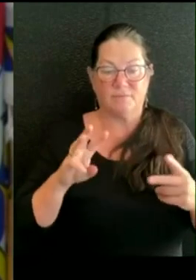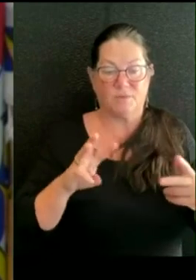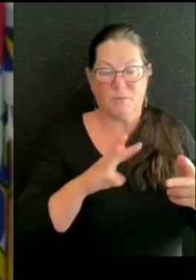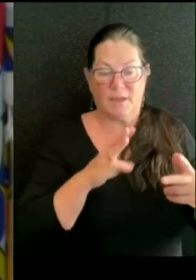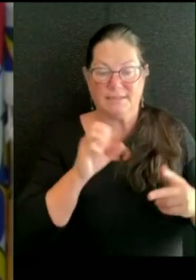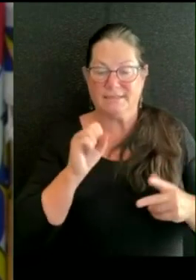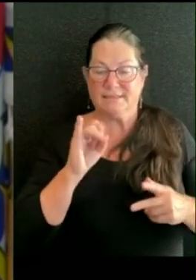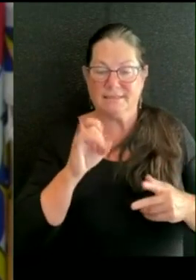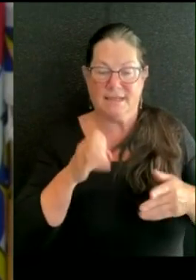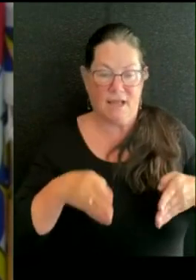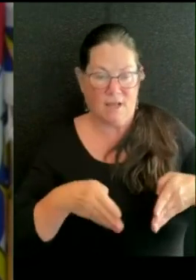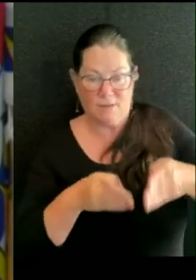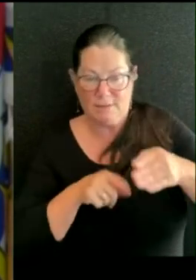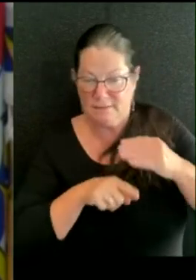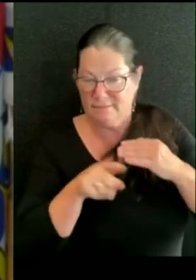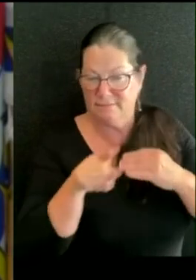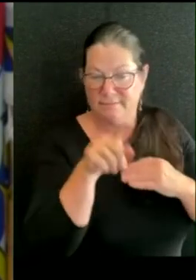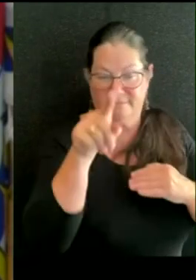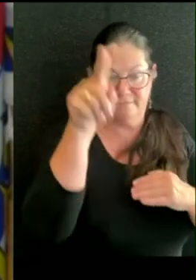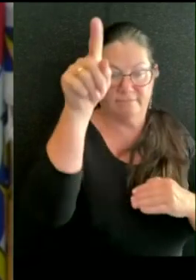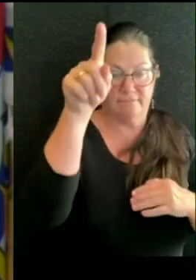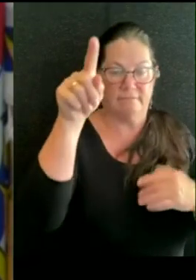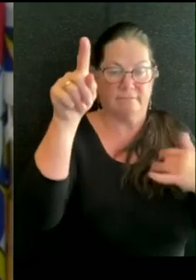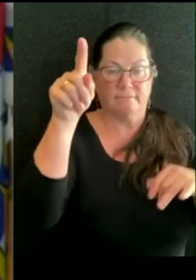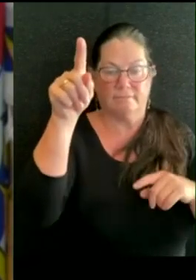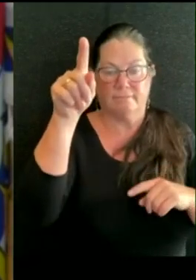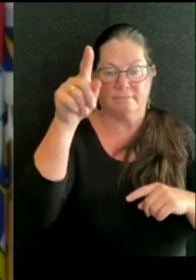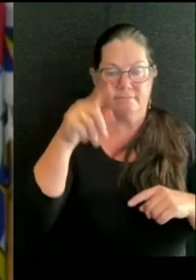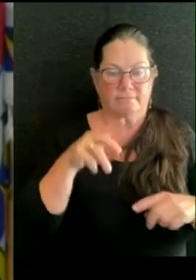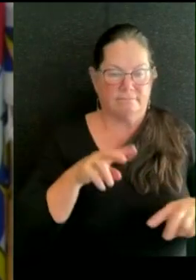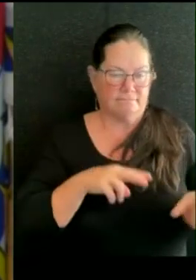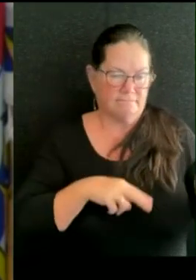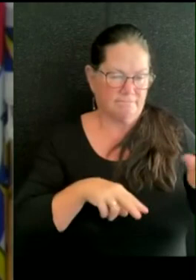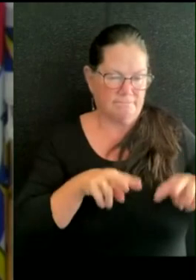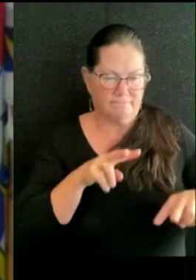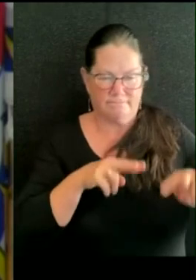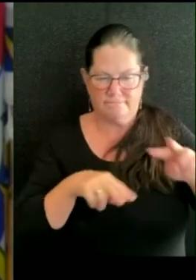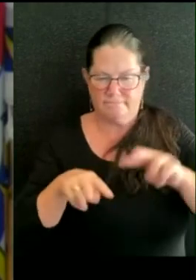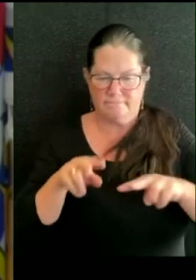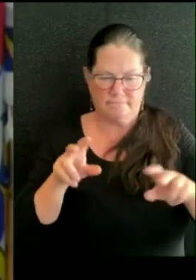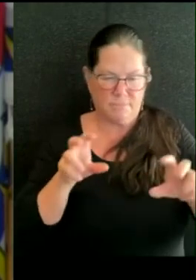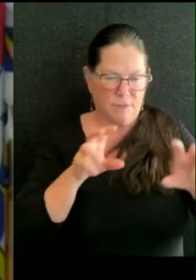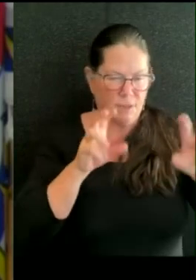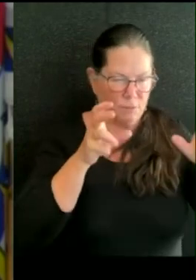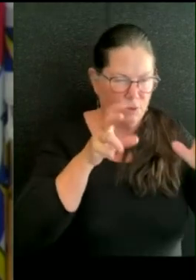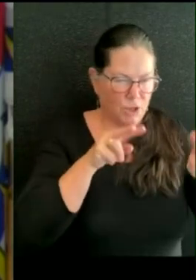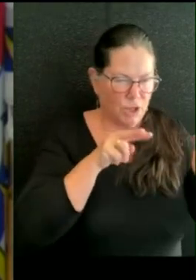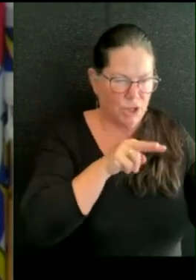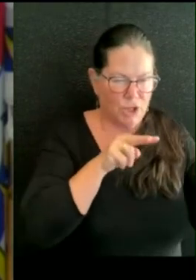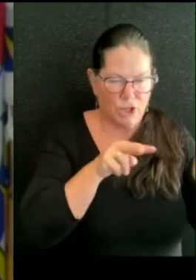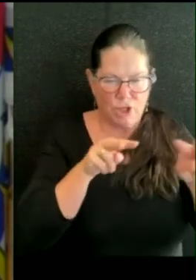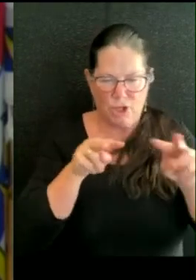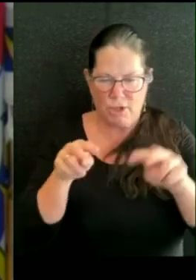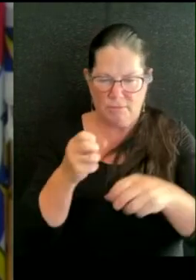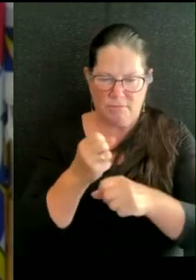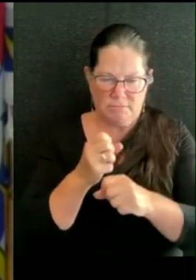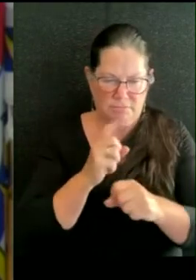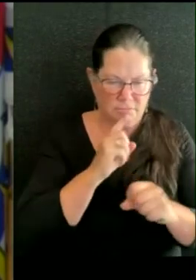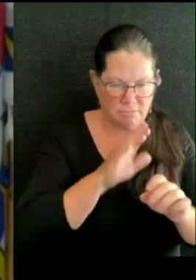The residents in these areas can visit the online property information tool and recheck their property status